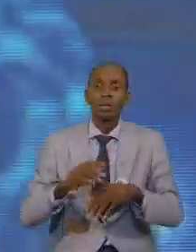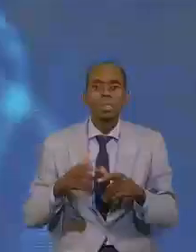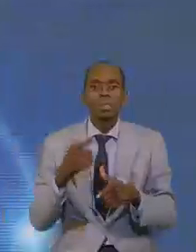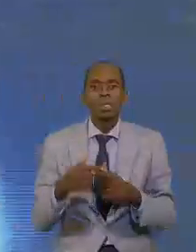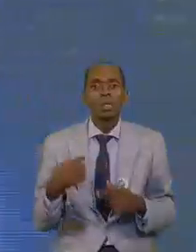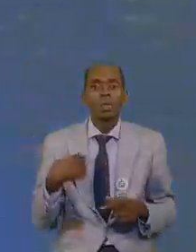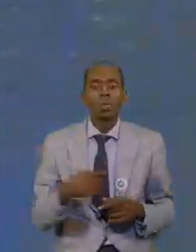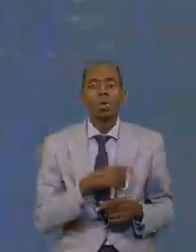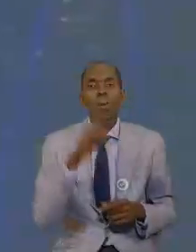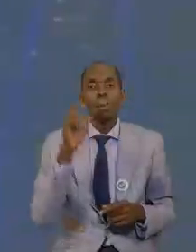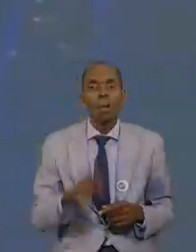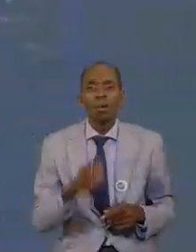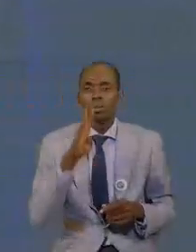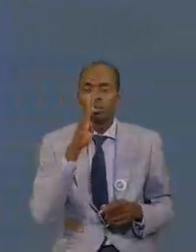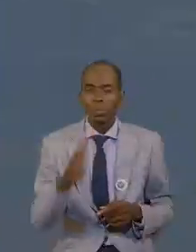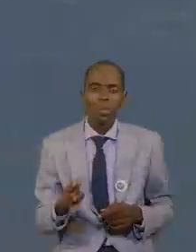peacefully pure.